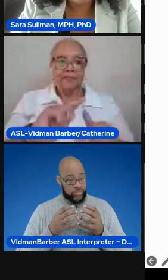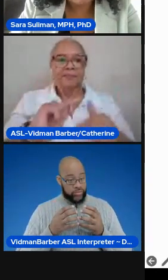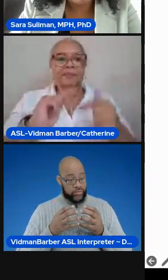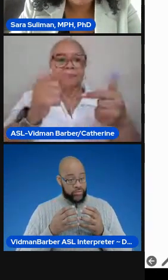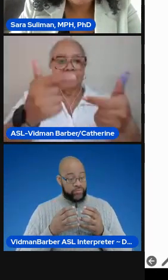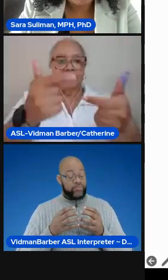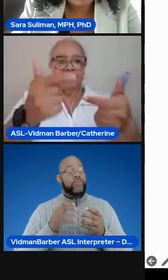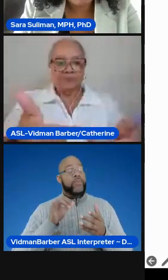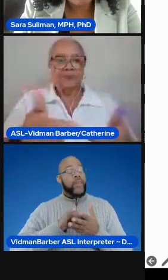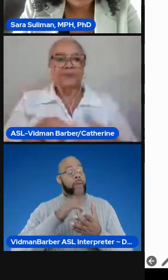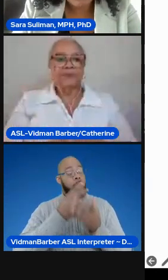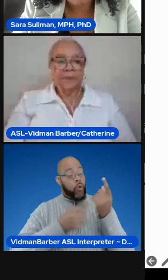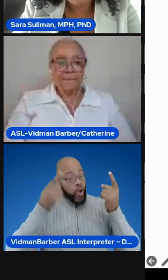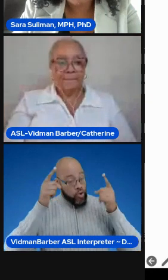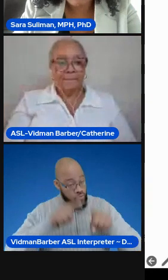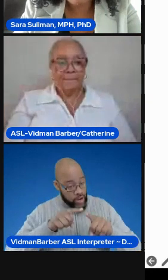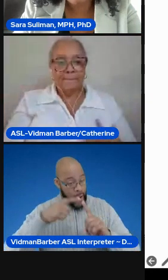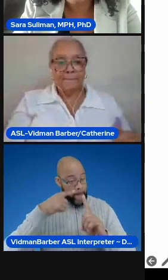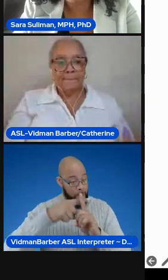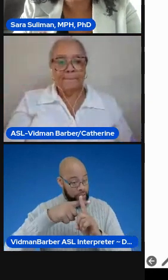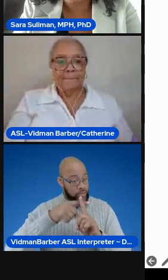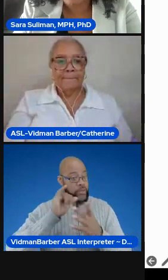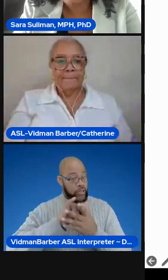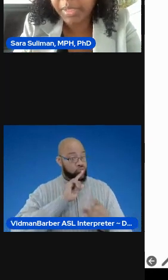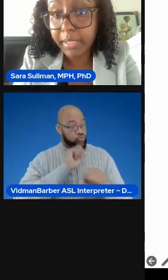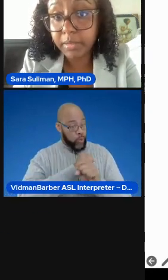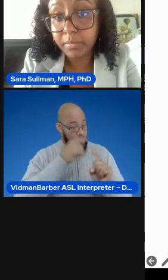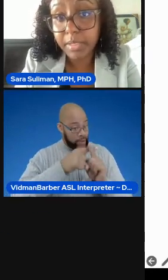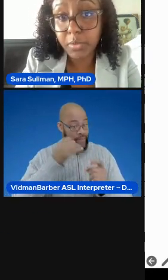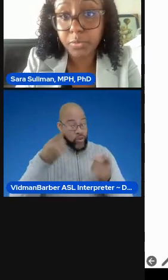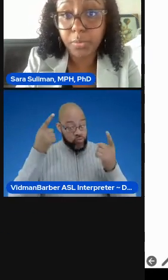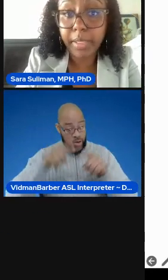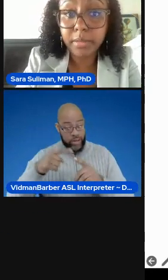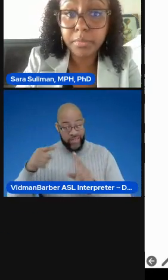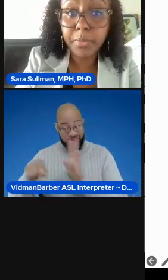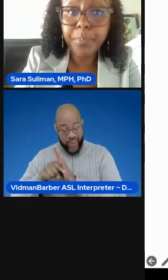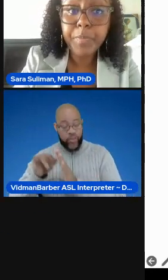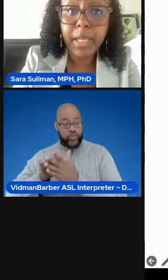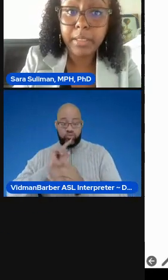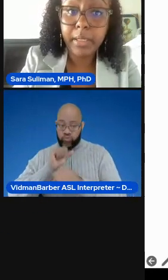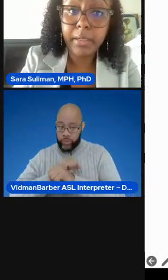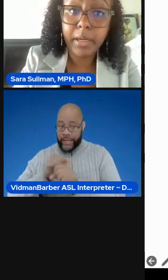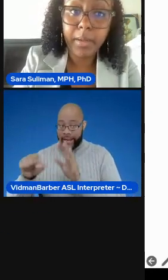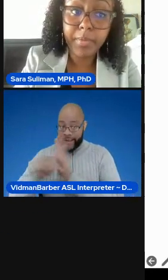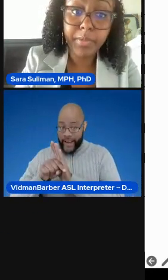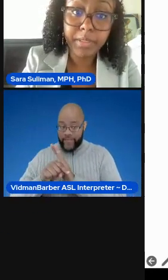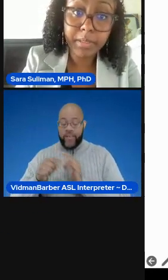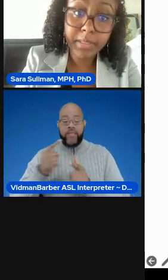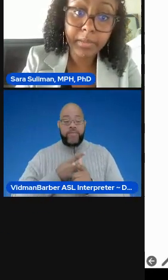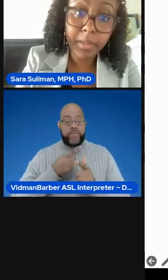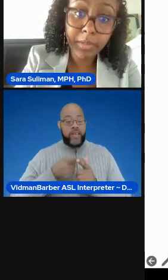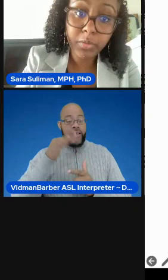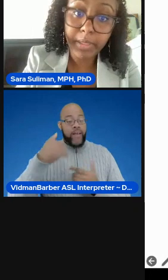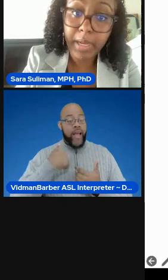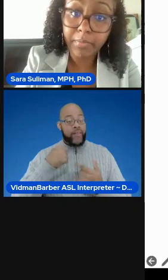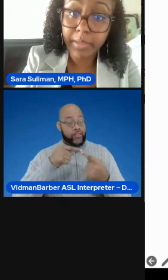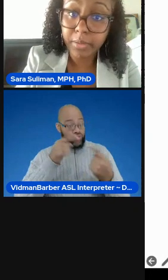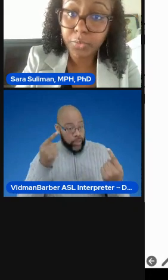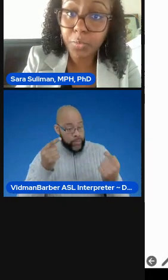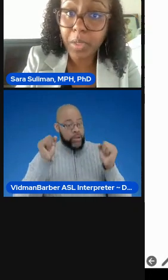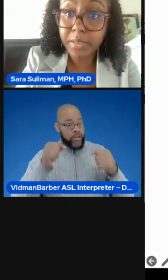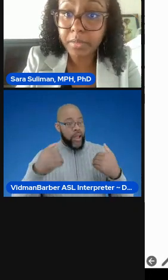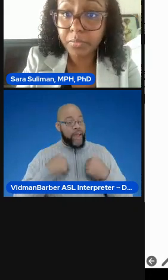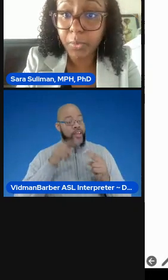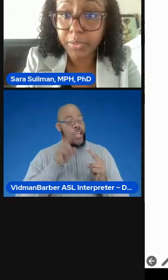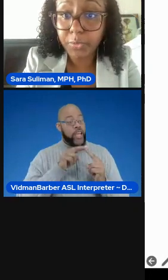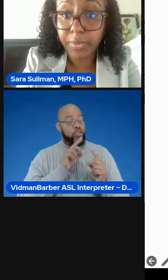If both agree to be positive, that's your true positive. If both agree to be negative, that's your true negative. And then if there's a disagreement, you can have either a